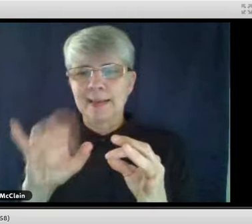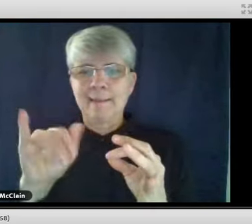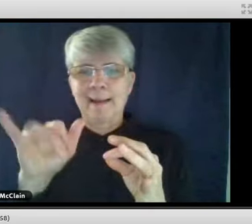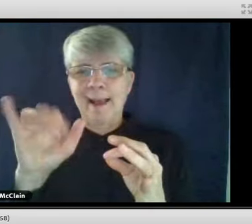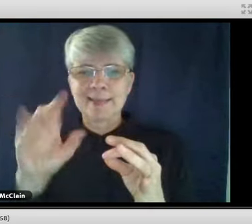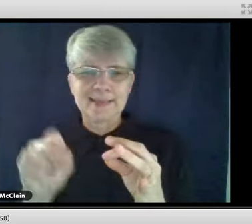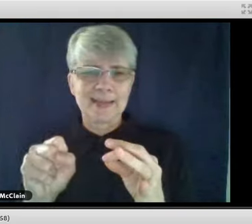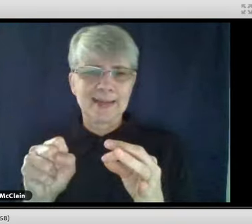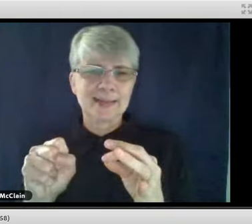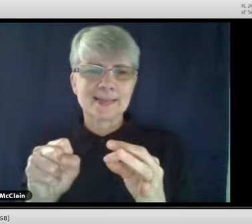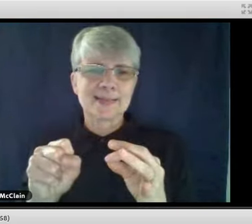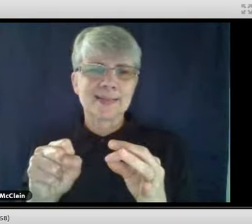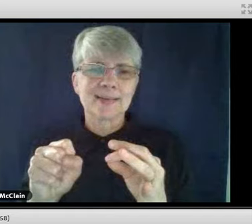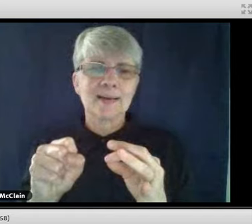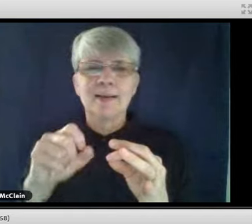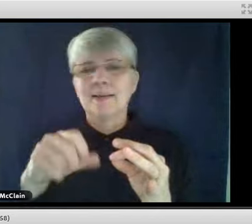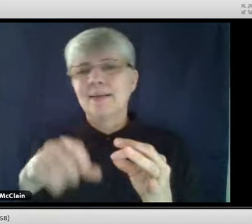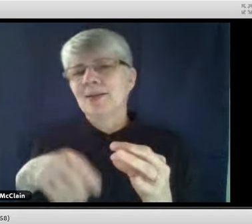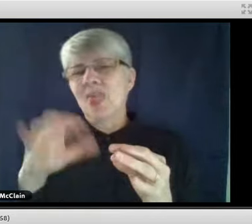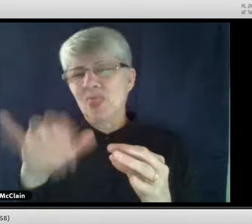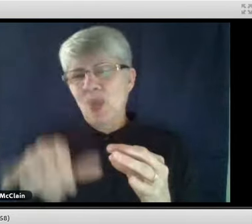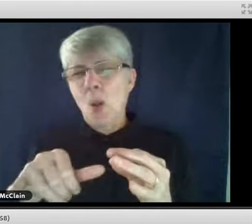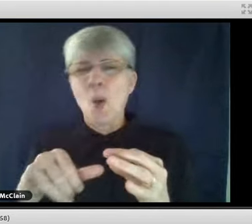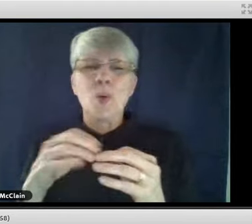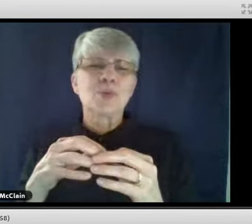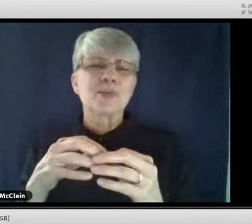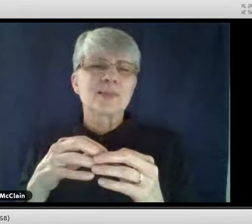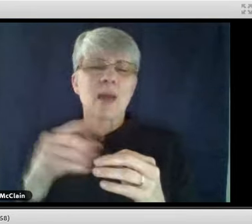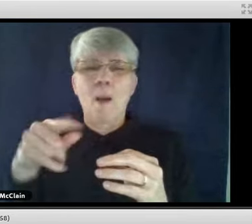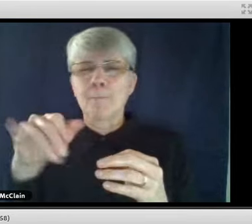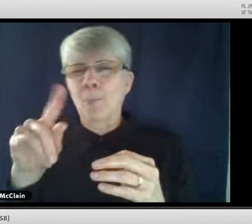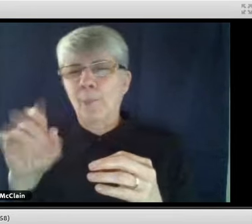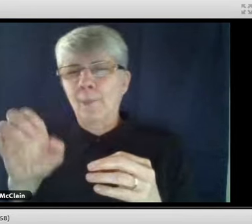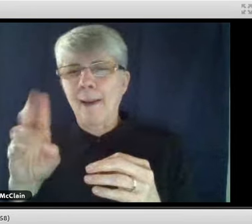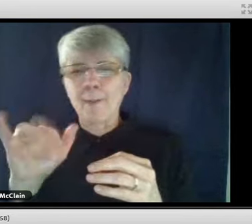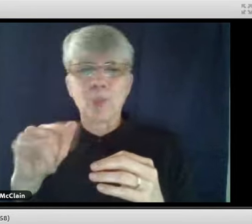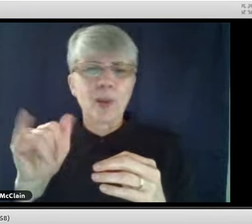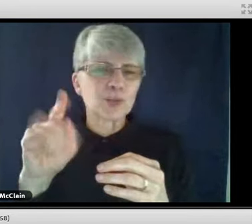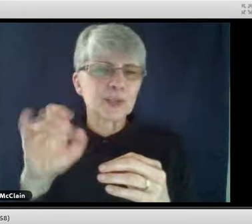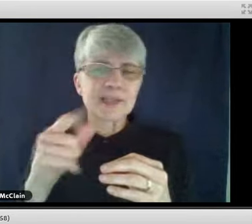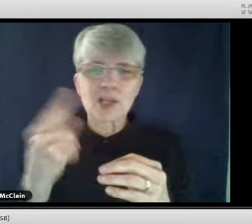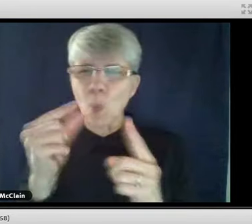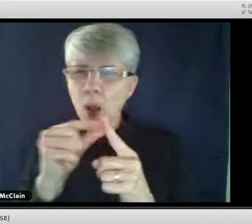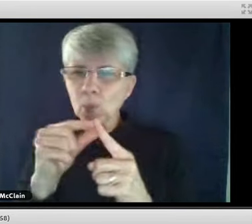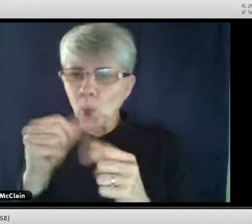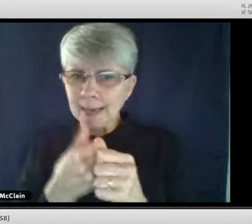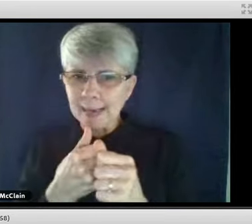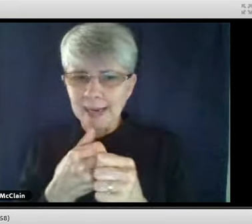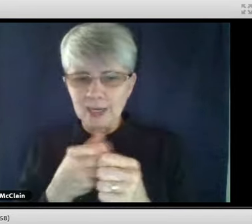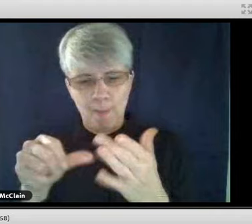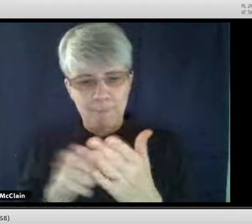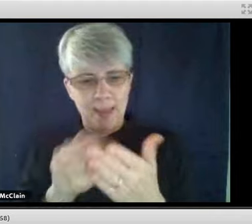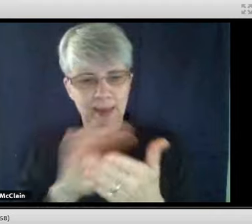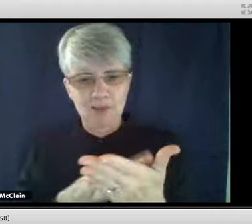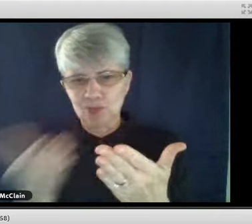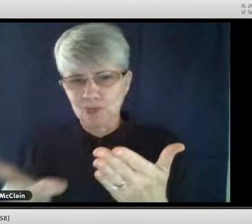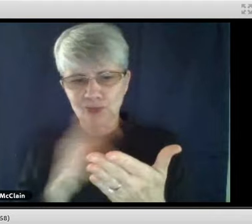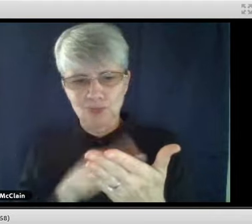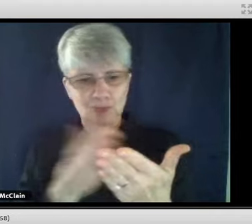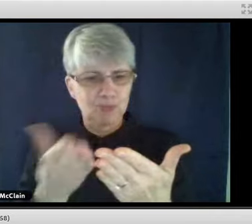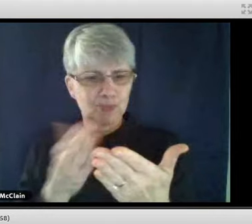and Prejudice, cozy classics, right? Where it's just like there's like one word per page, and it's kind of a vague,